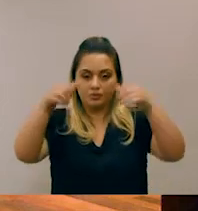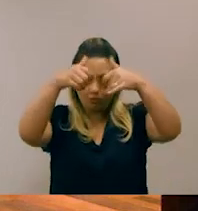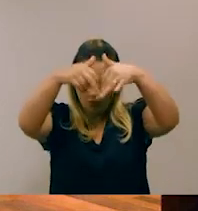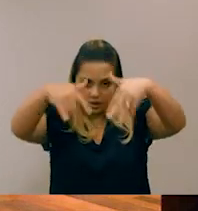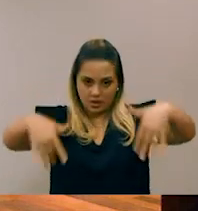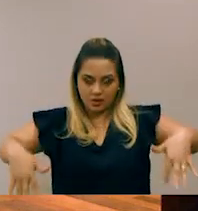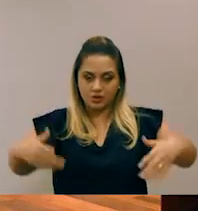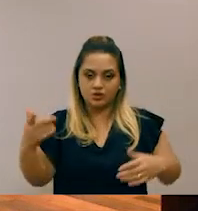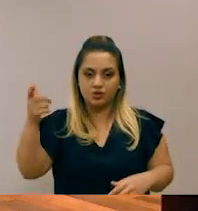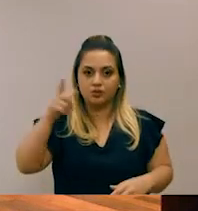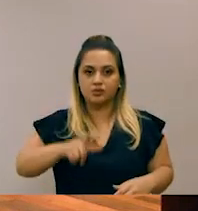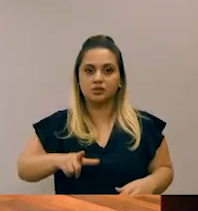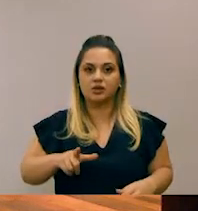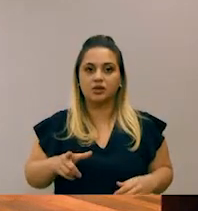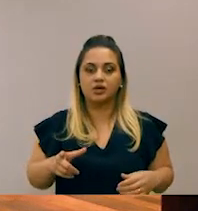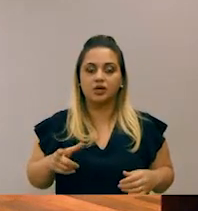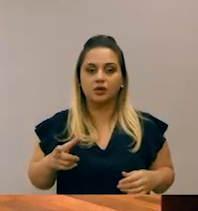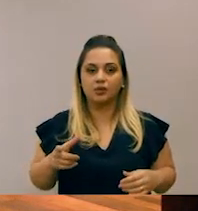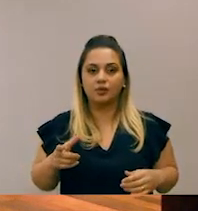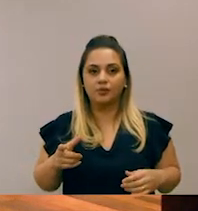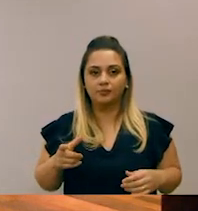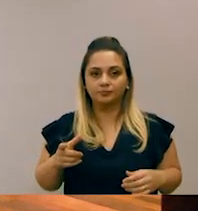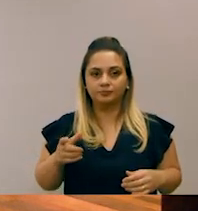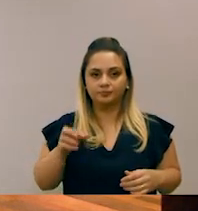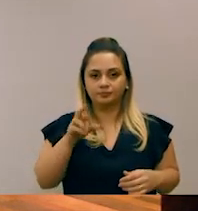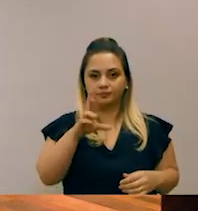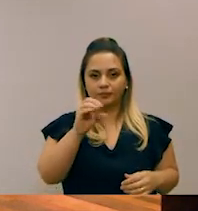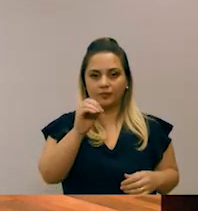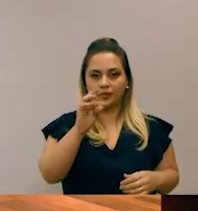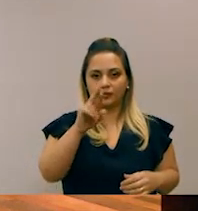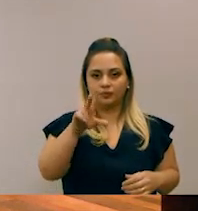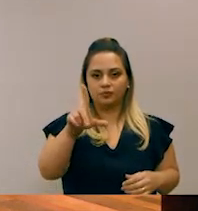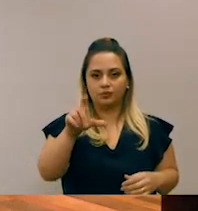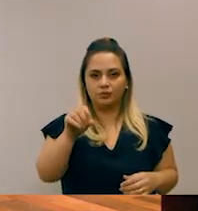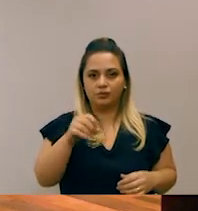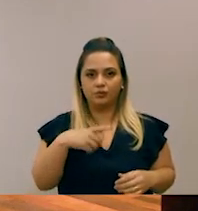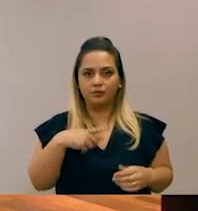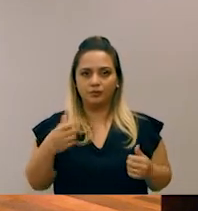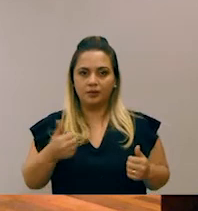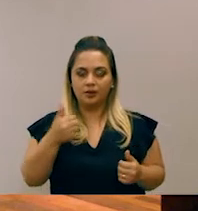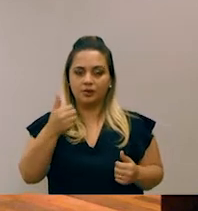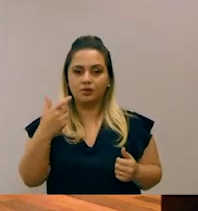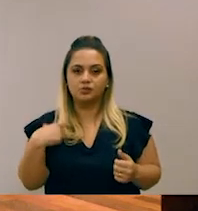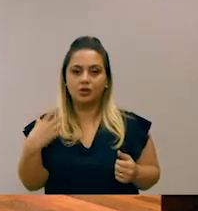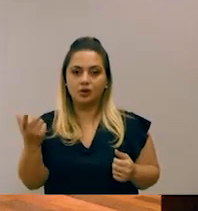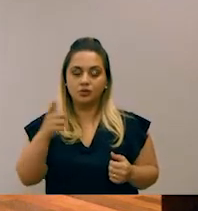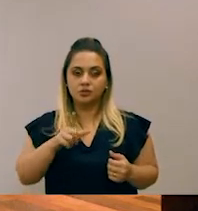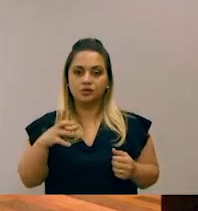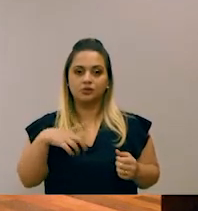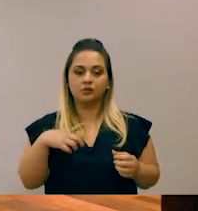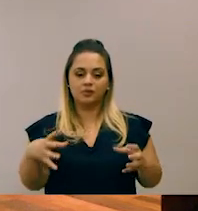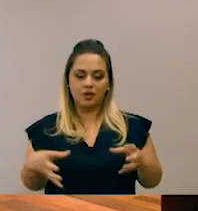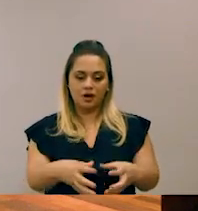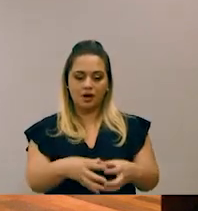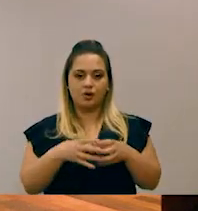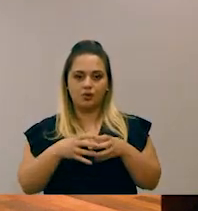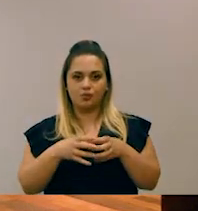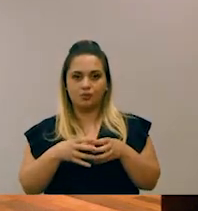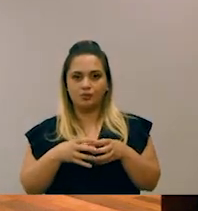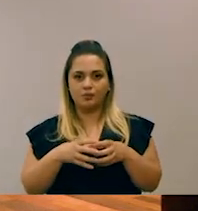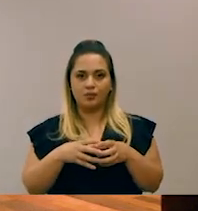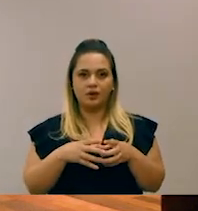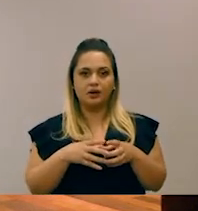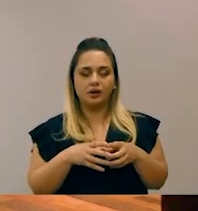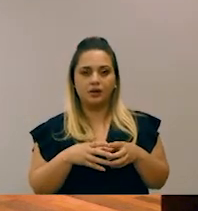the semantic network, we could find better labels for the categories of sessions. We could group